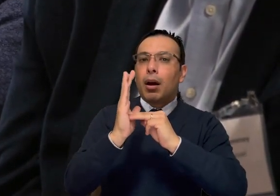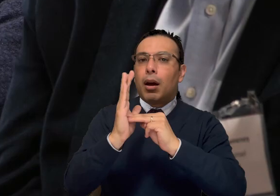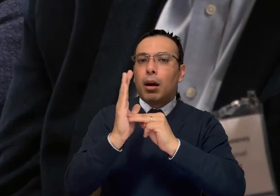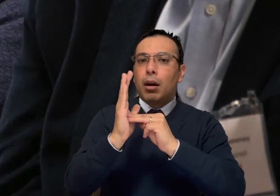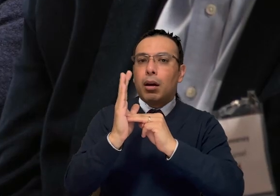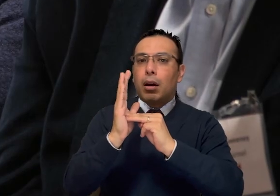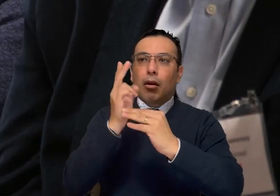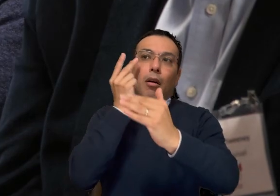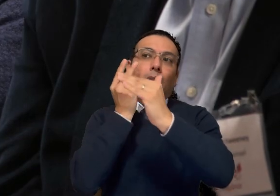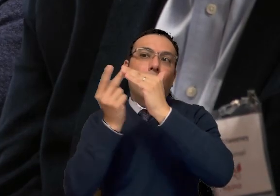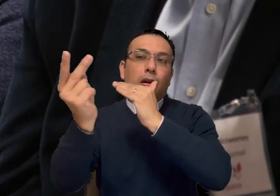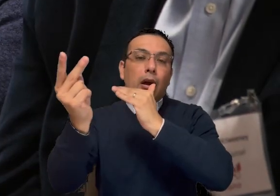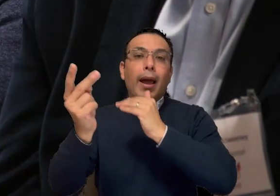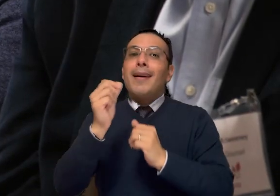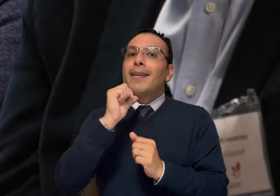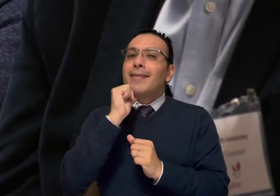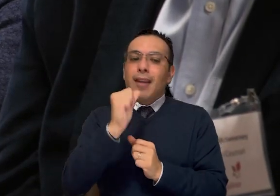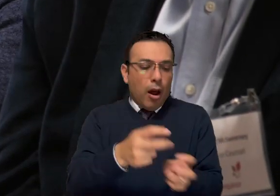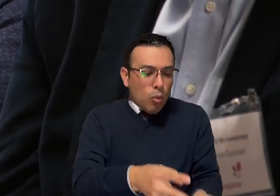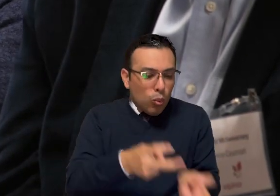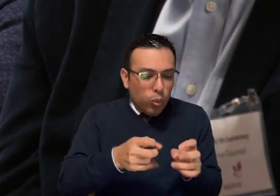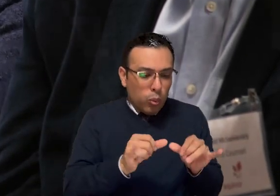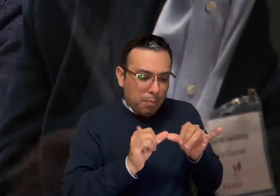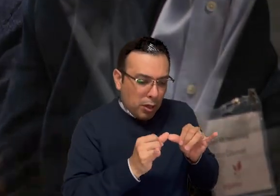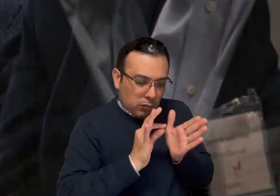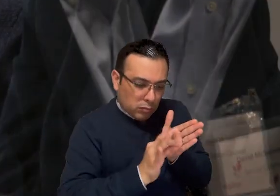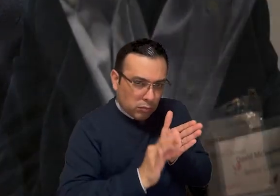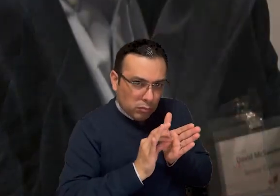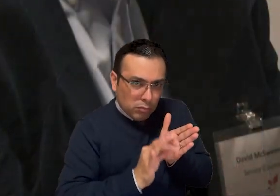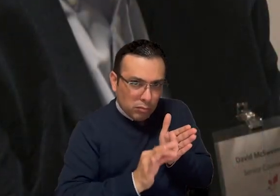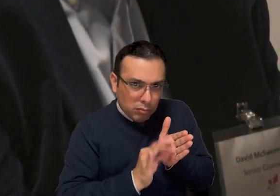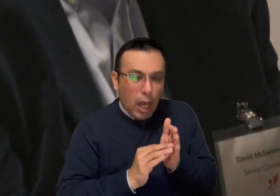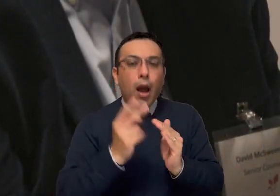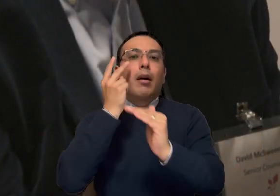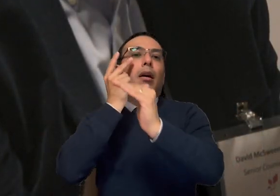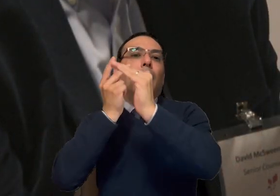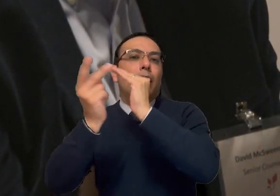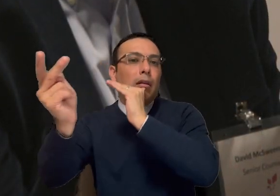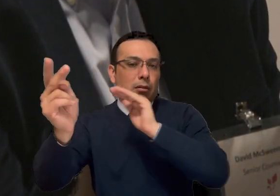that we need to consider in looking at the results.